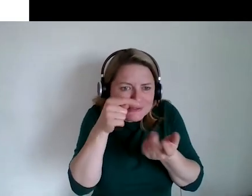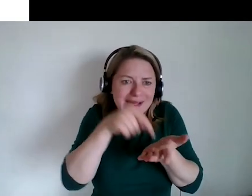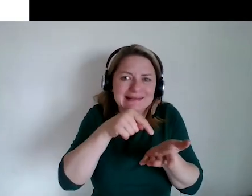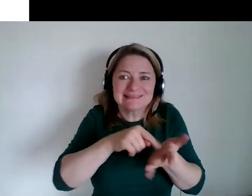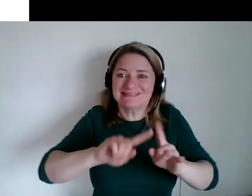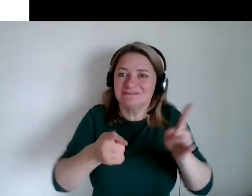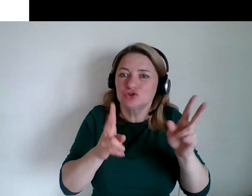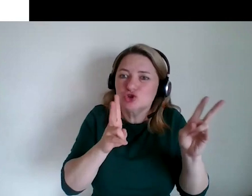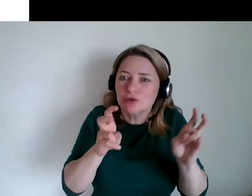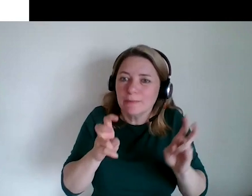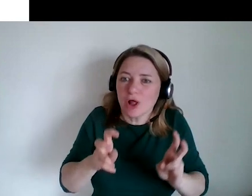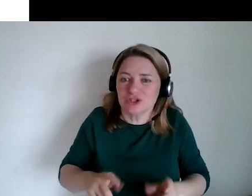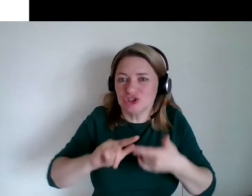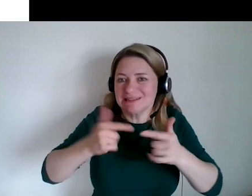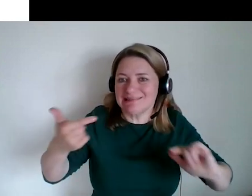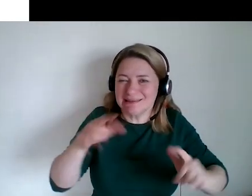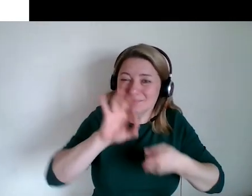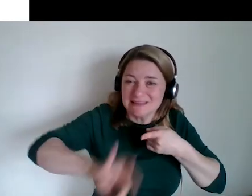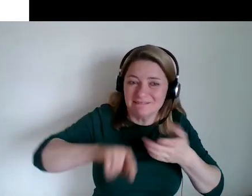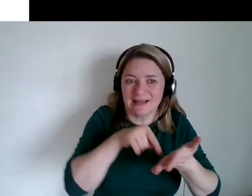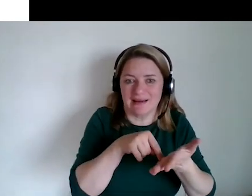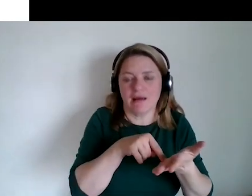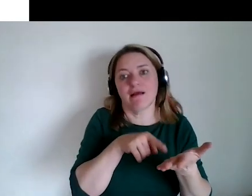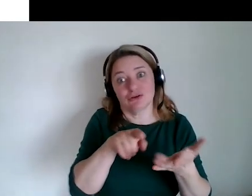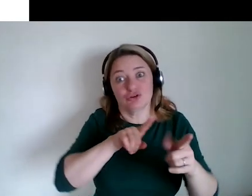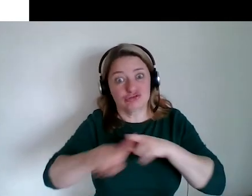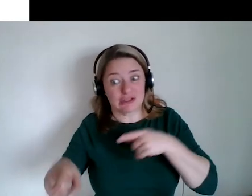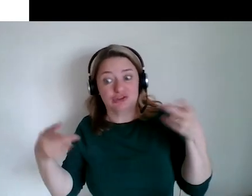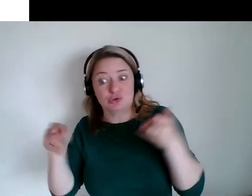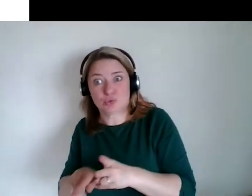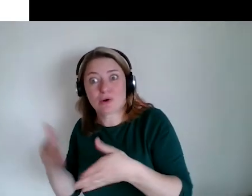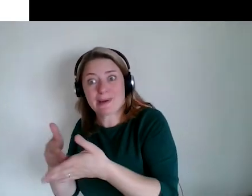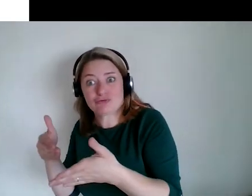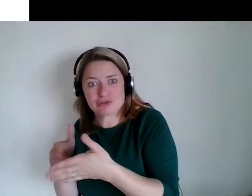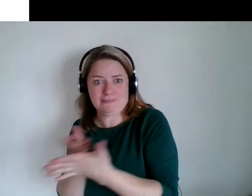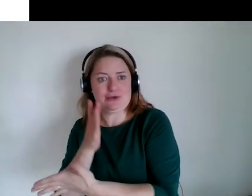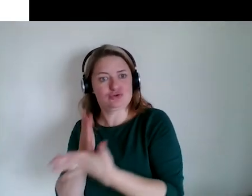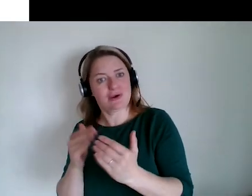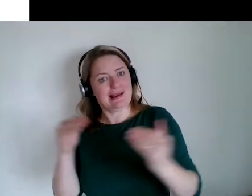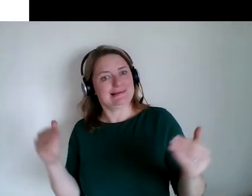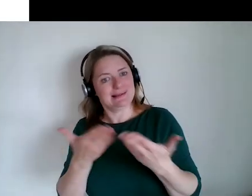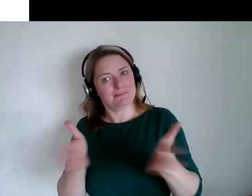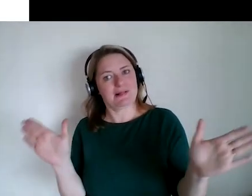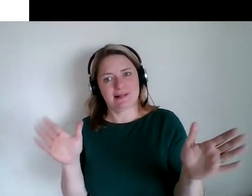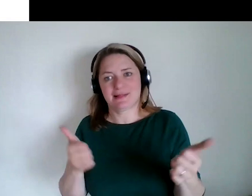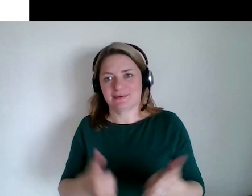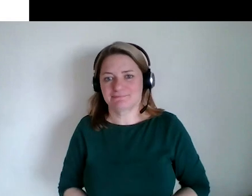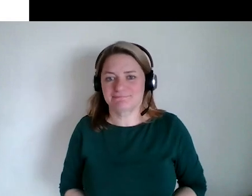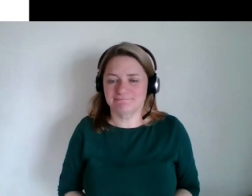research terminology, a glossary, again, trying to reduce barriers and improve accessibility of the space.